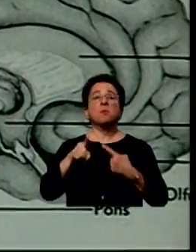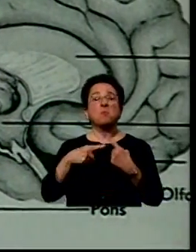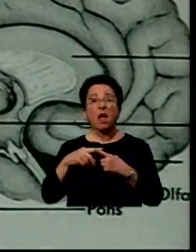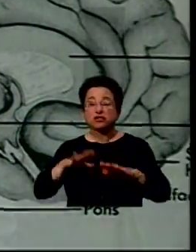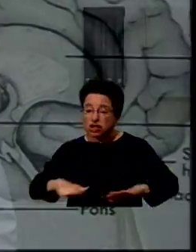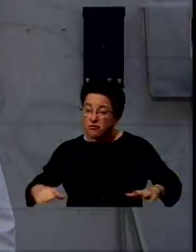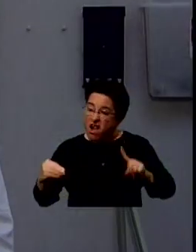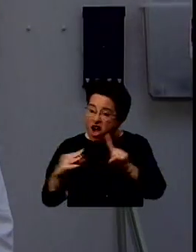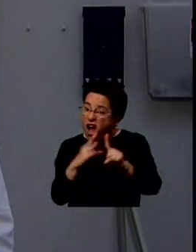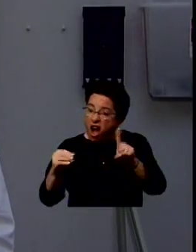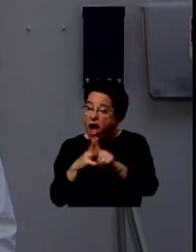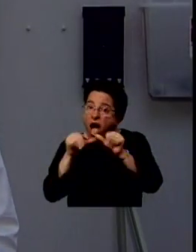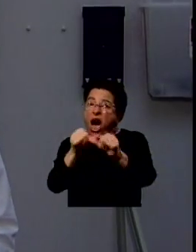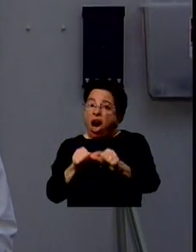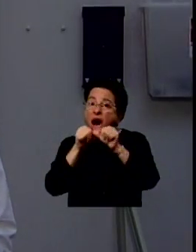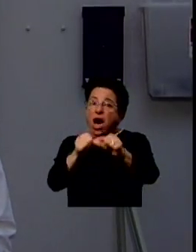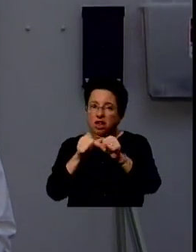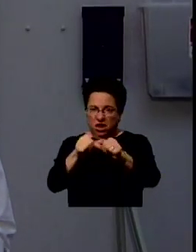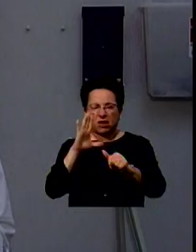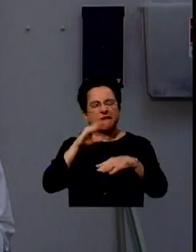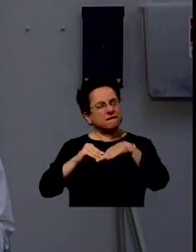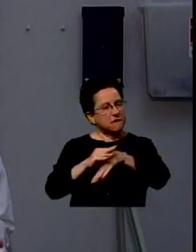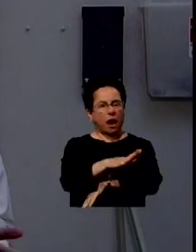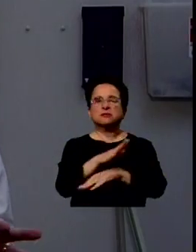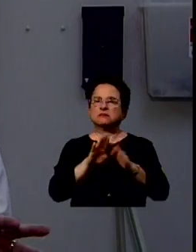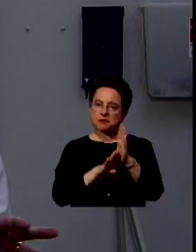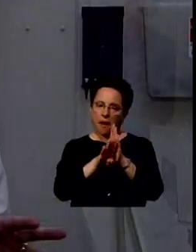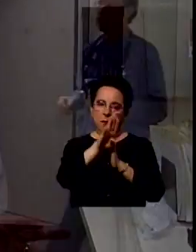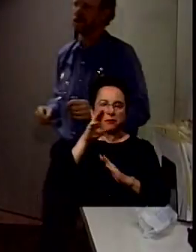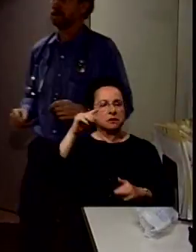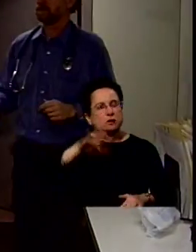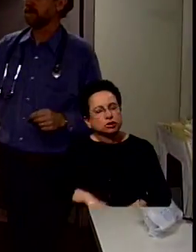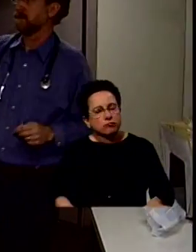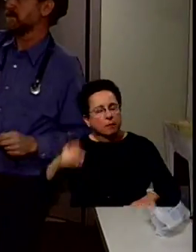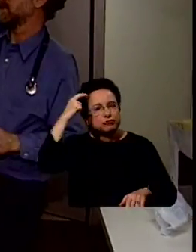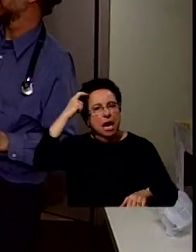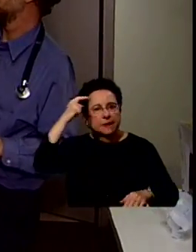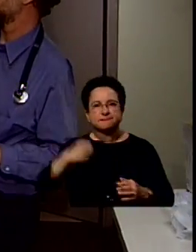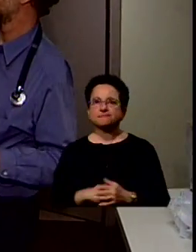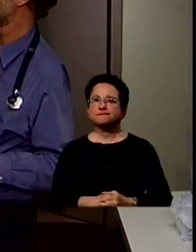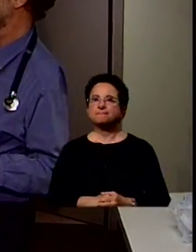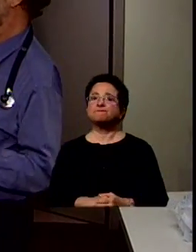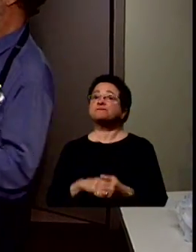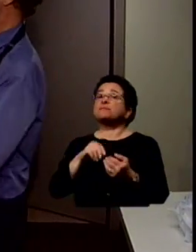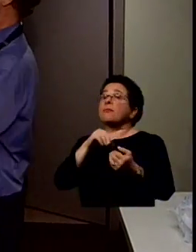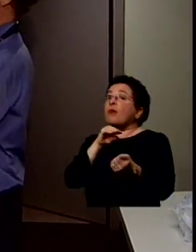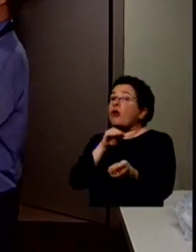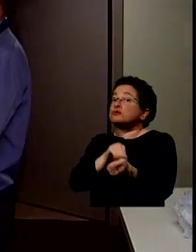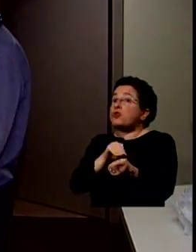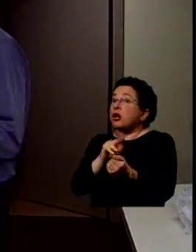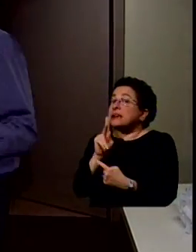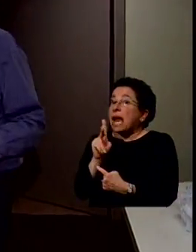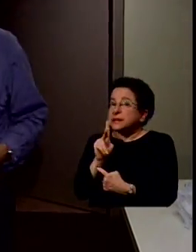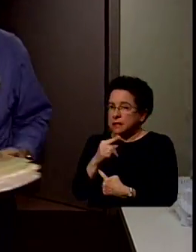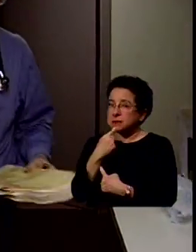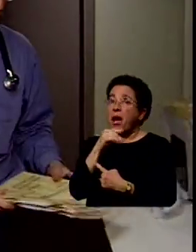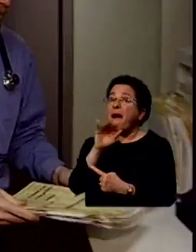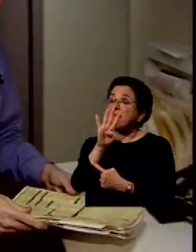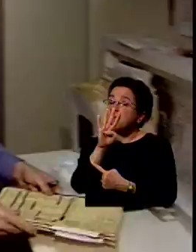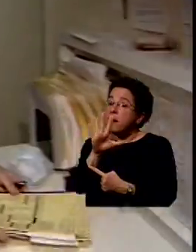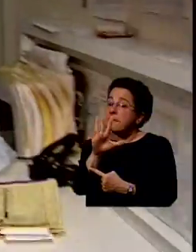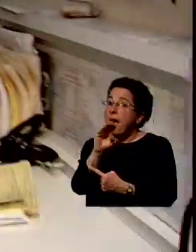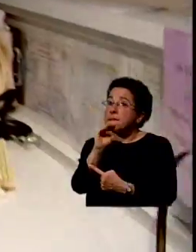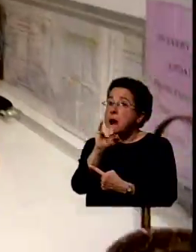it enough and long enough, it actually affects the development of kids' brains. Dr. Kennedy says a blood lead level of